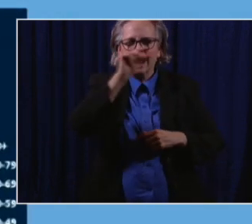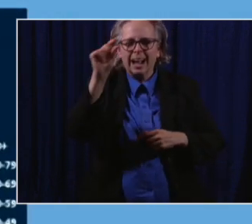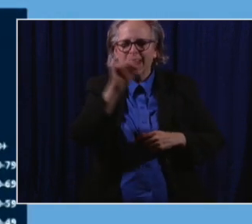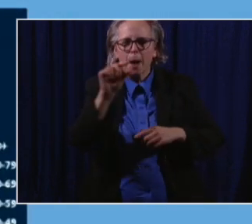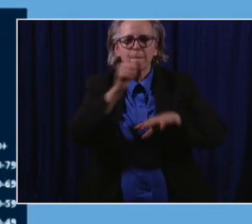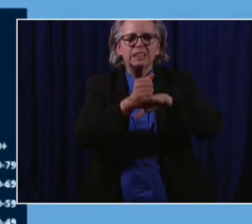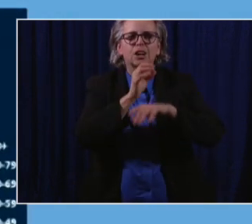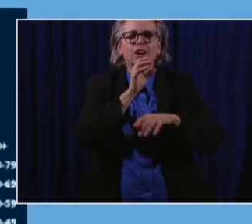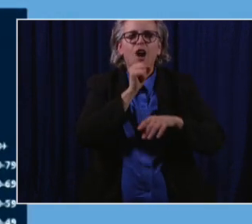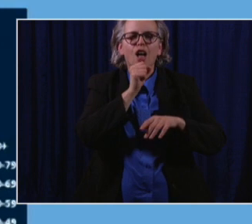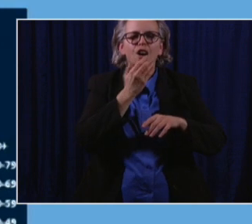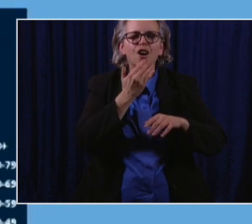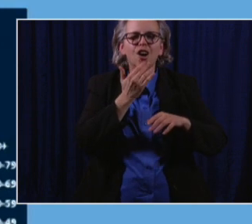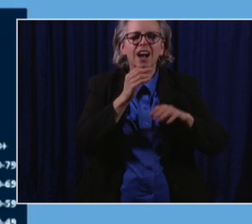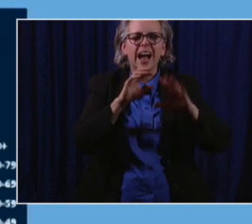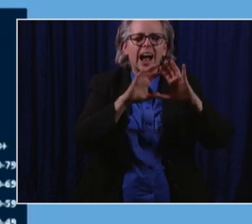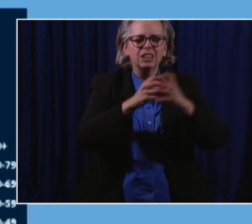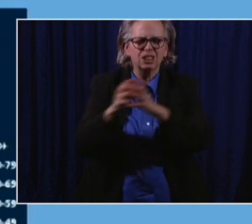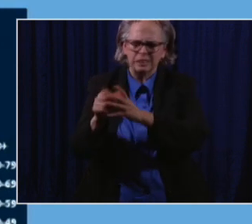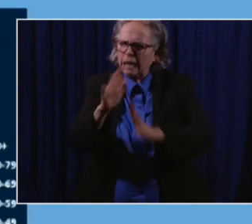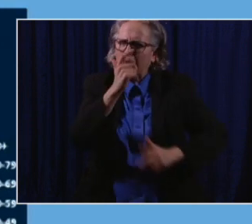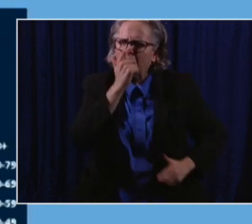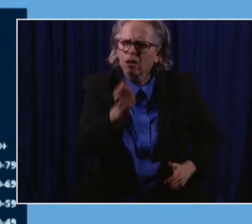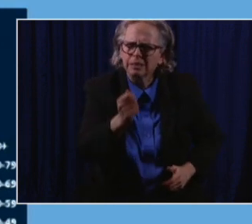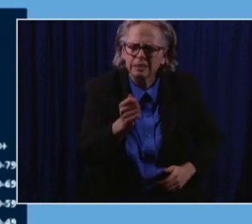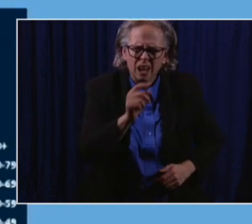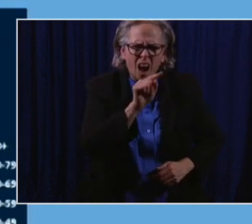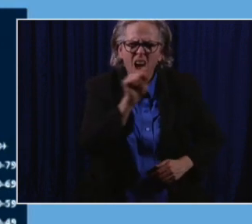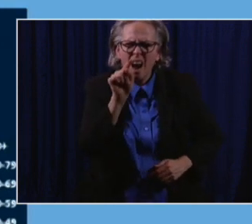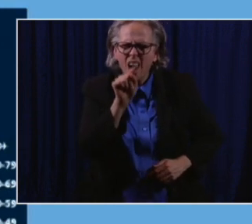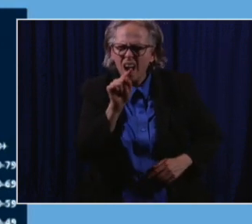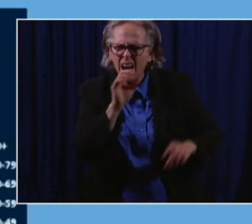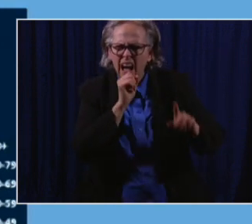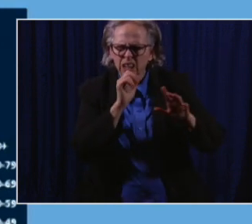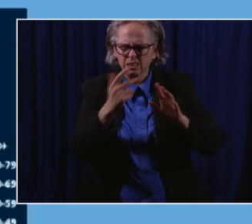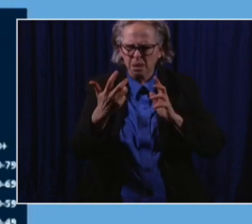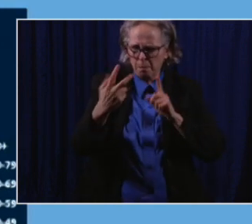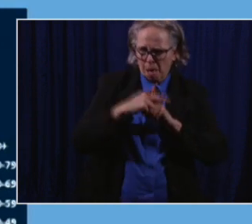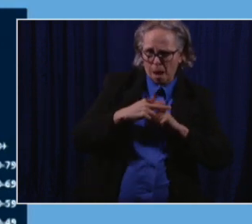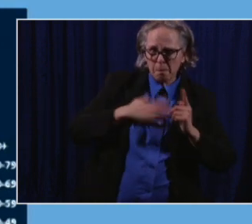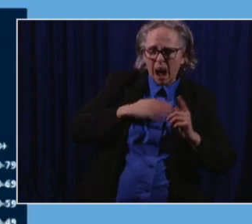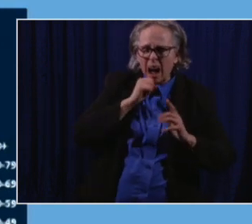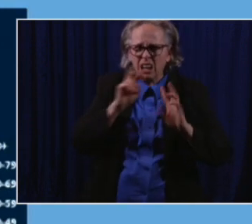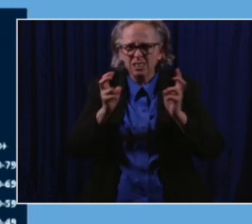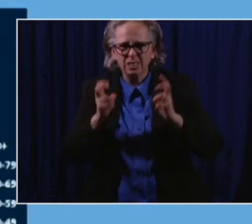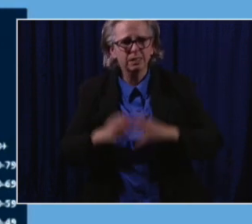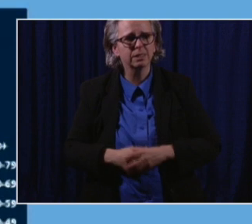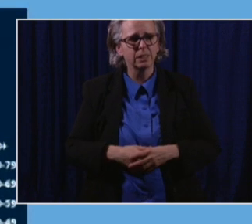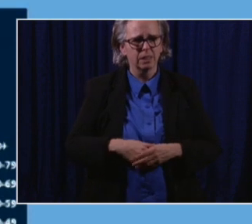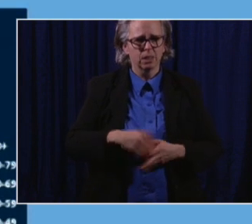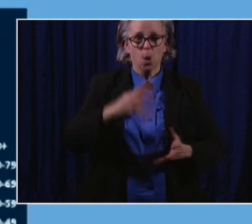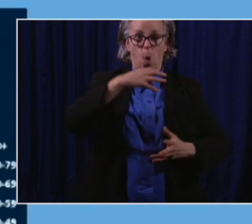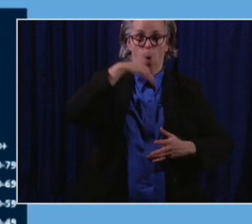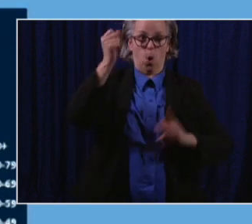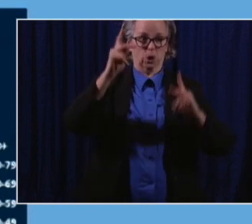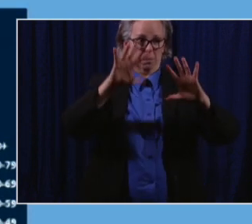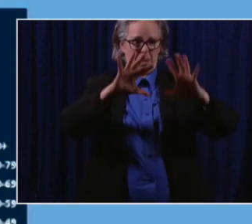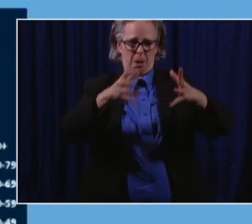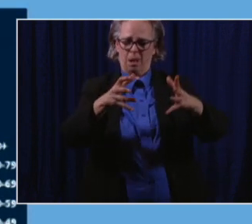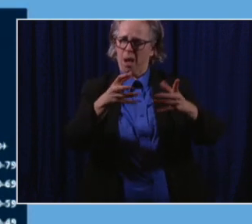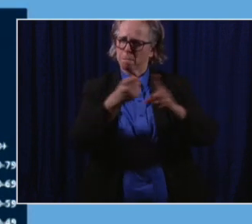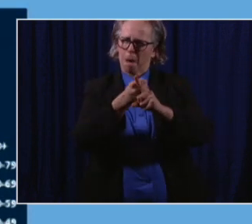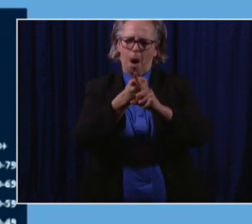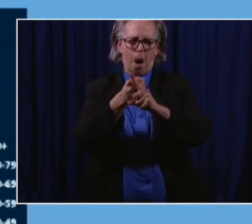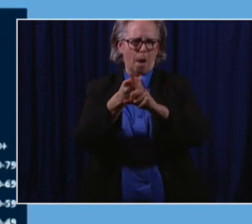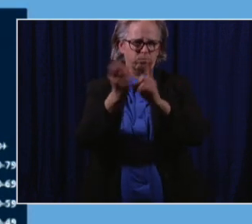all interesting, but you can look at these two colors, and what you will see is that the older population, is taking more